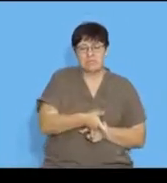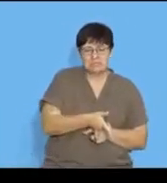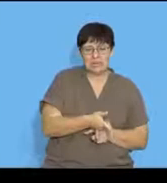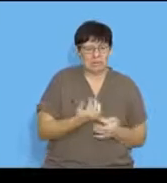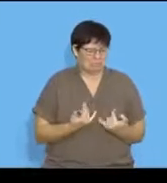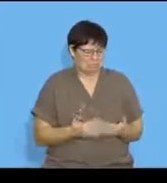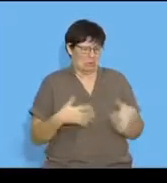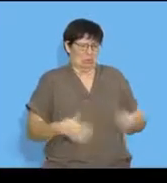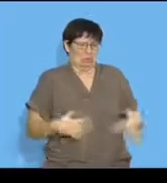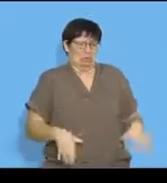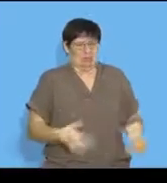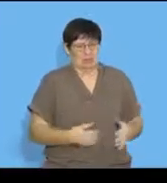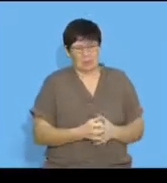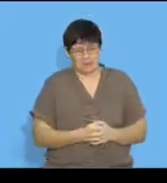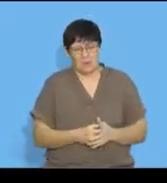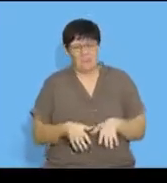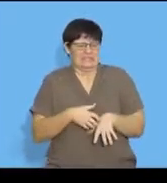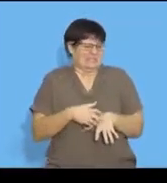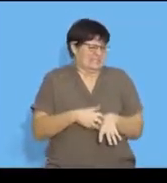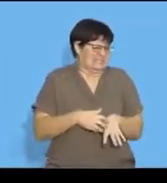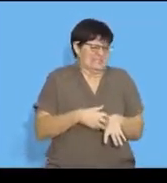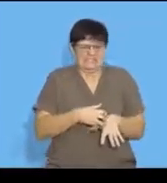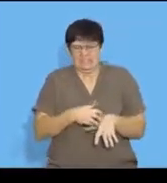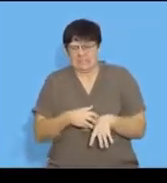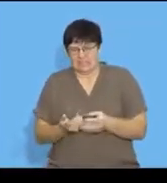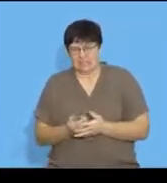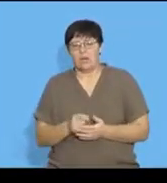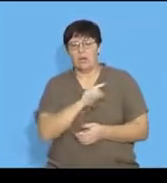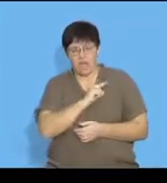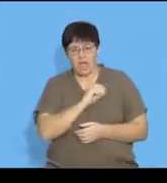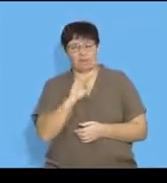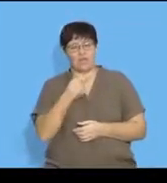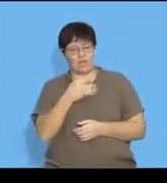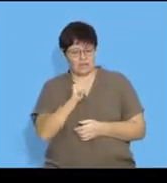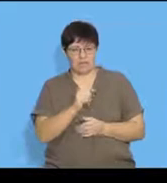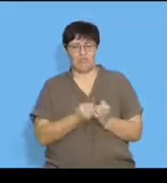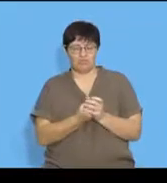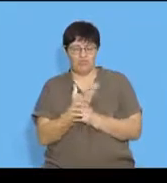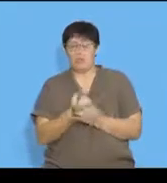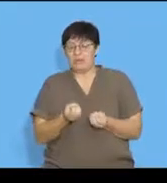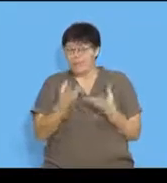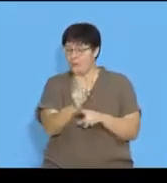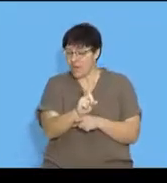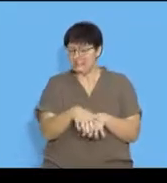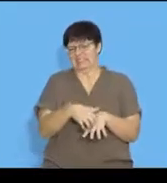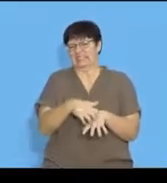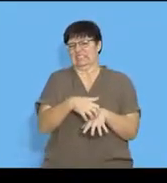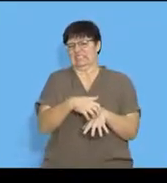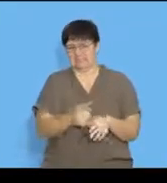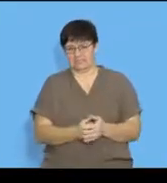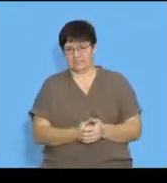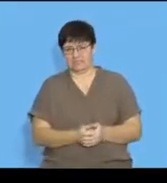quite burny, it might be itchy. Remember, it's the fungus growing there, it's causing irritation. I'm going to use the